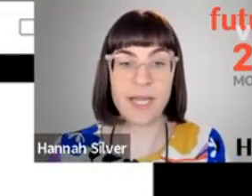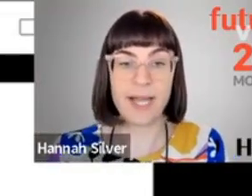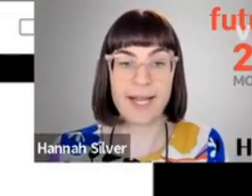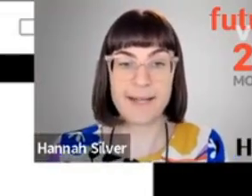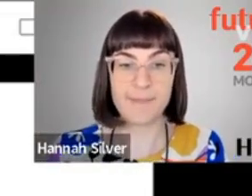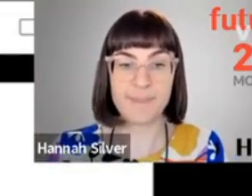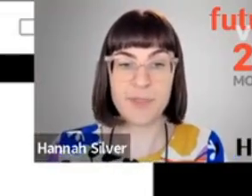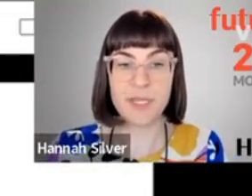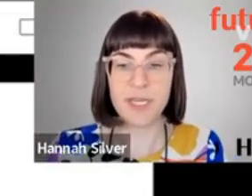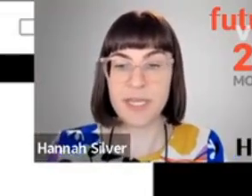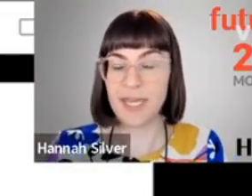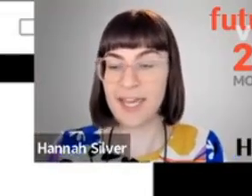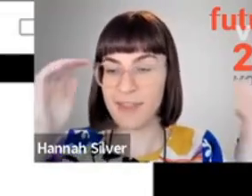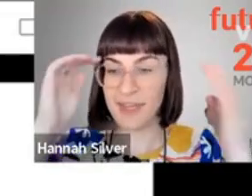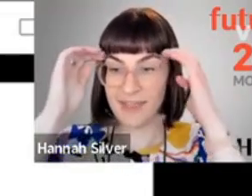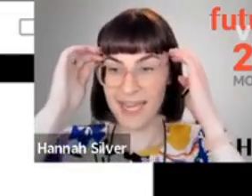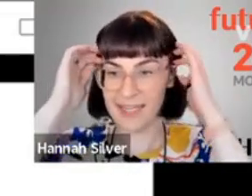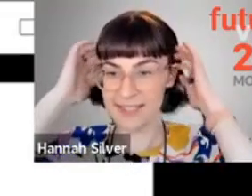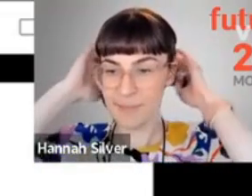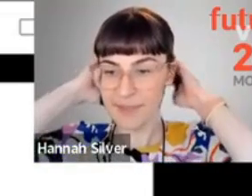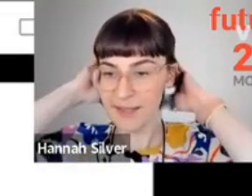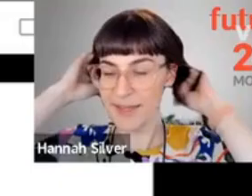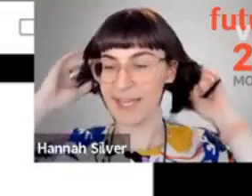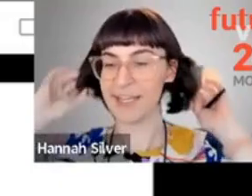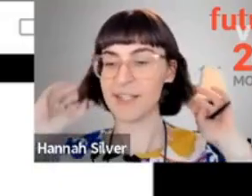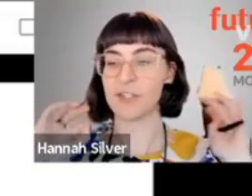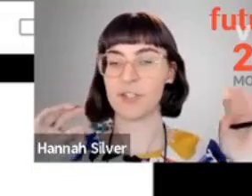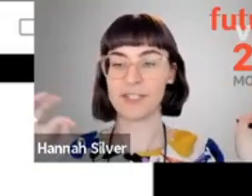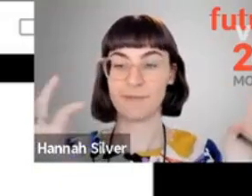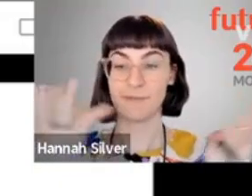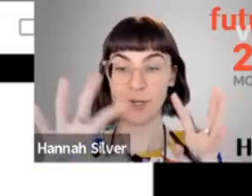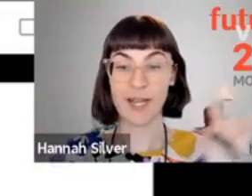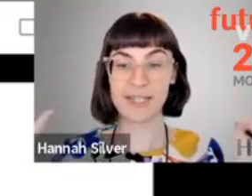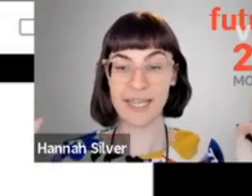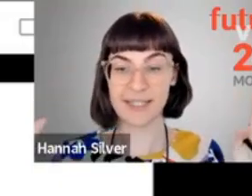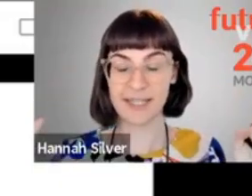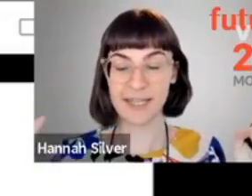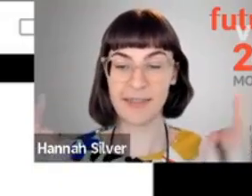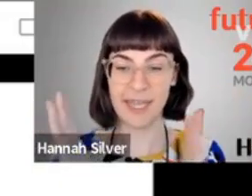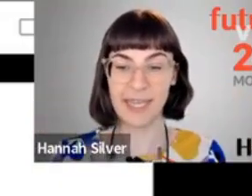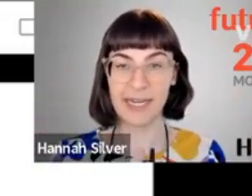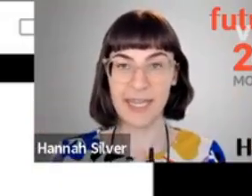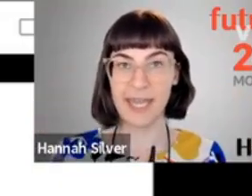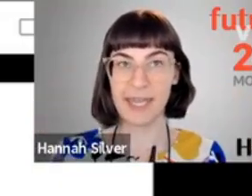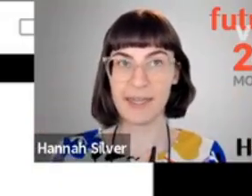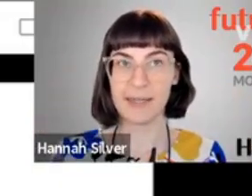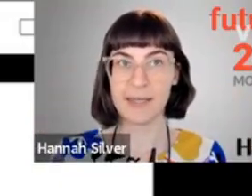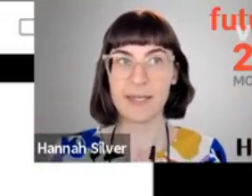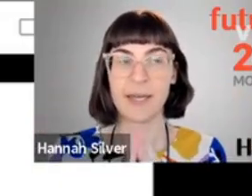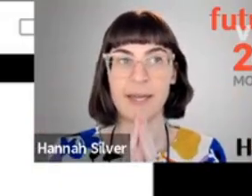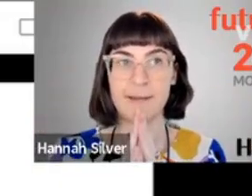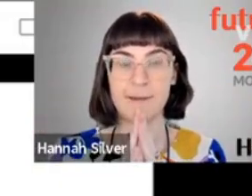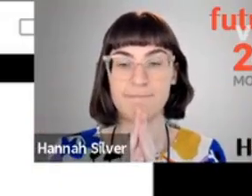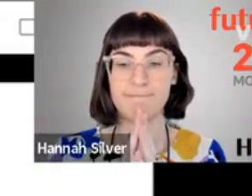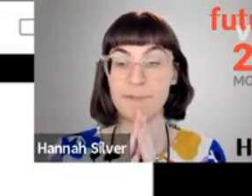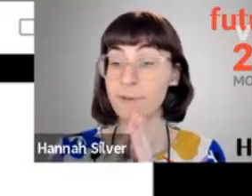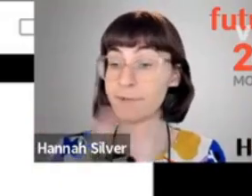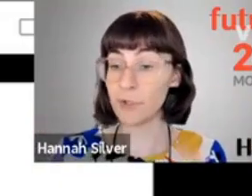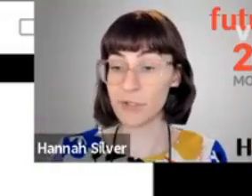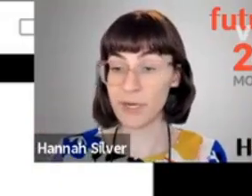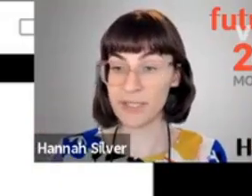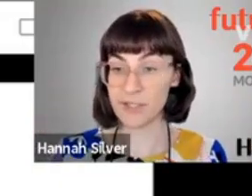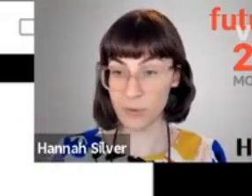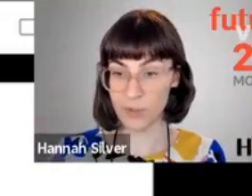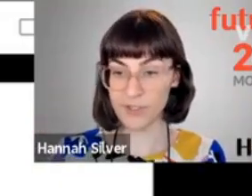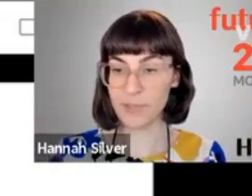So I think that is something that, just for context, the ADA, for